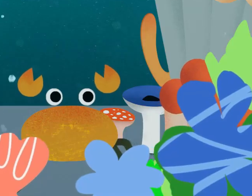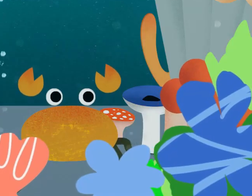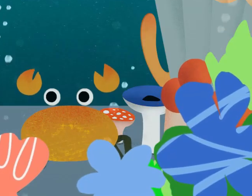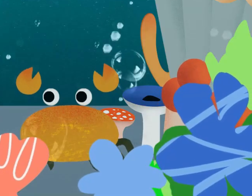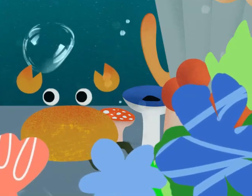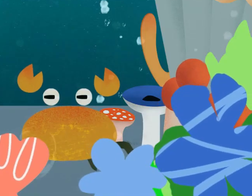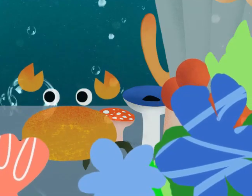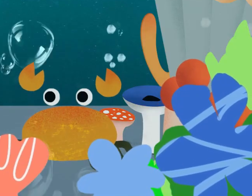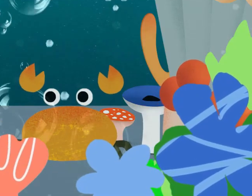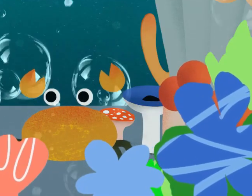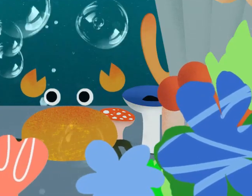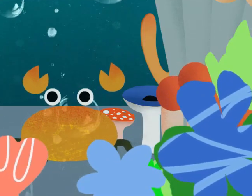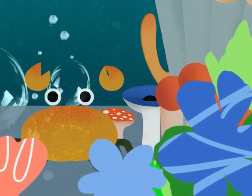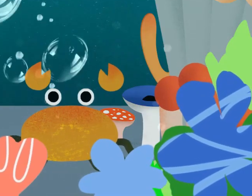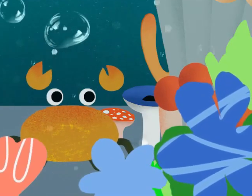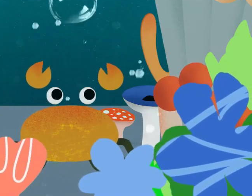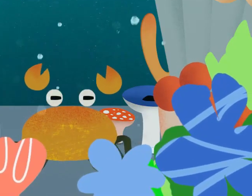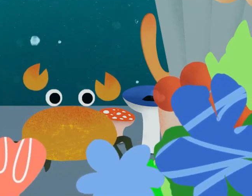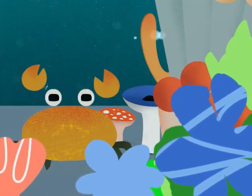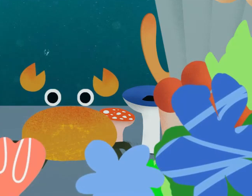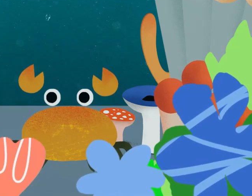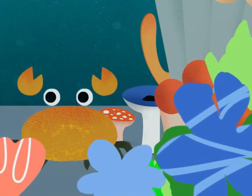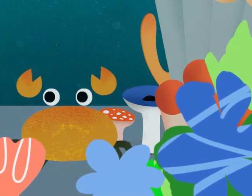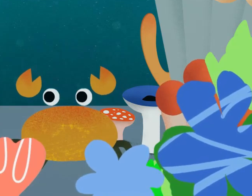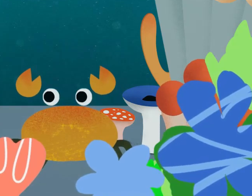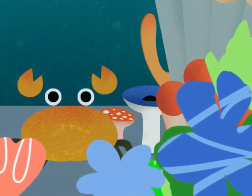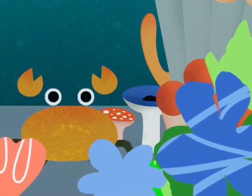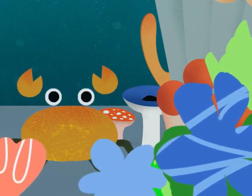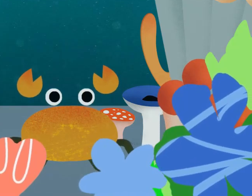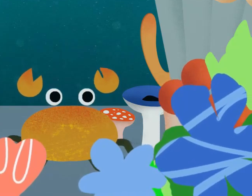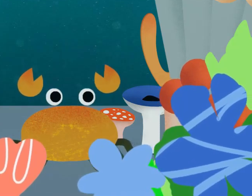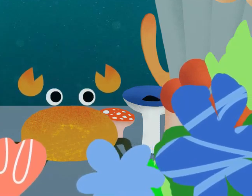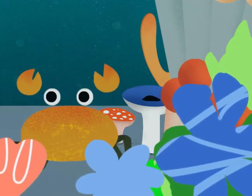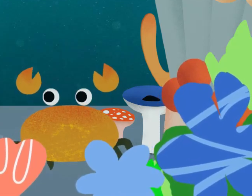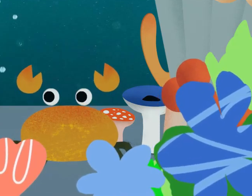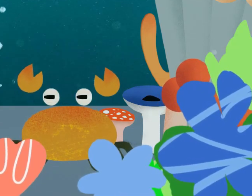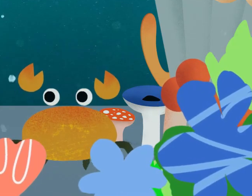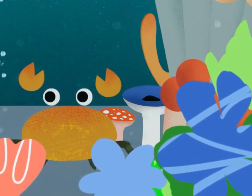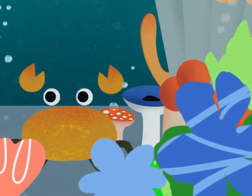Hi, I'm Shelly, and welcome to BIMS Bites Kids with your host, Andrew Walker. Take it away, Andrew.